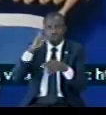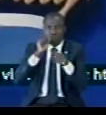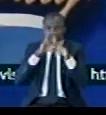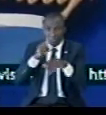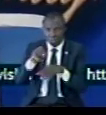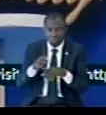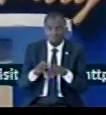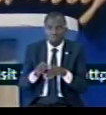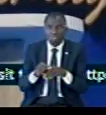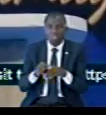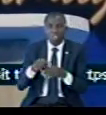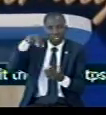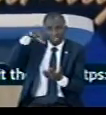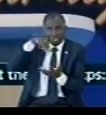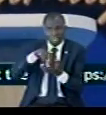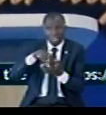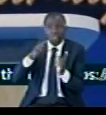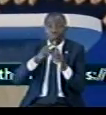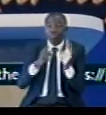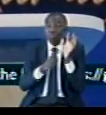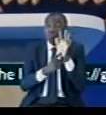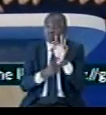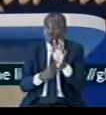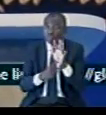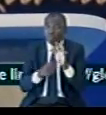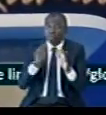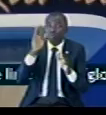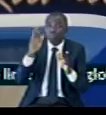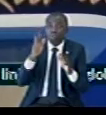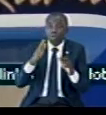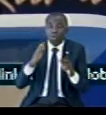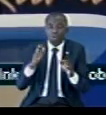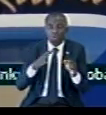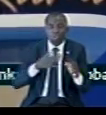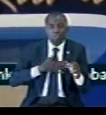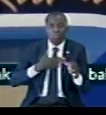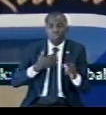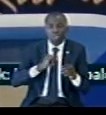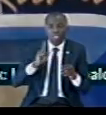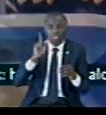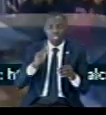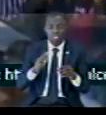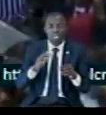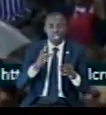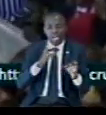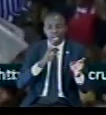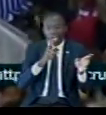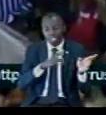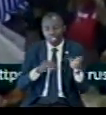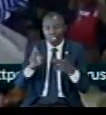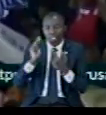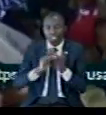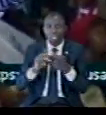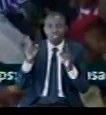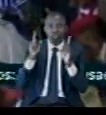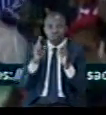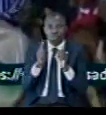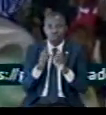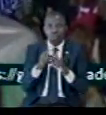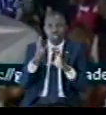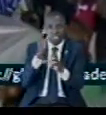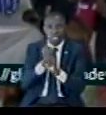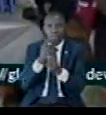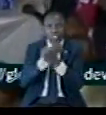and show your willingness and your readiness to receive the salvation of